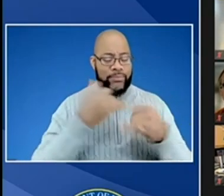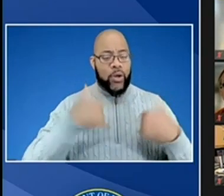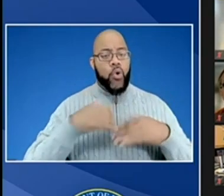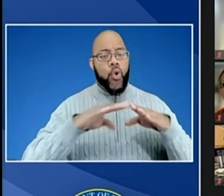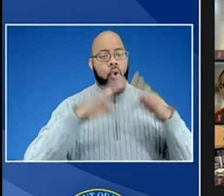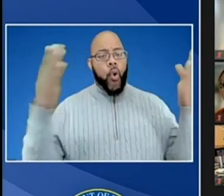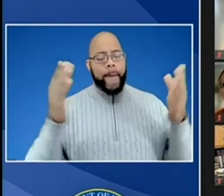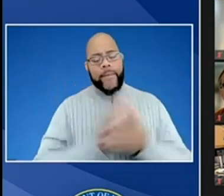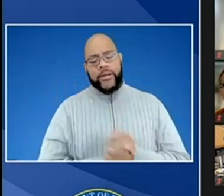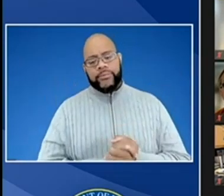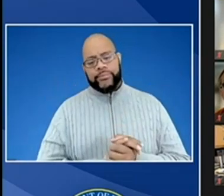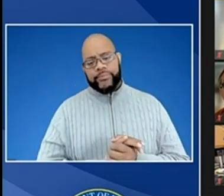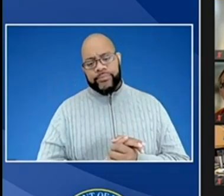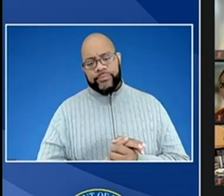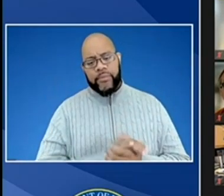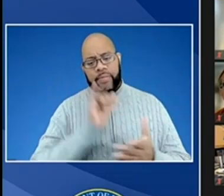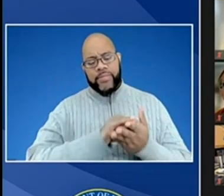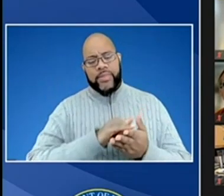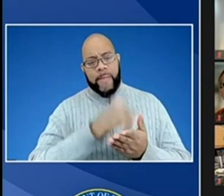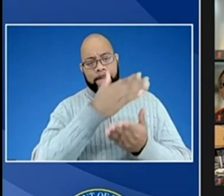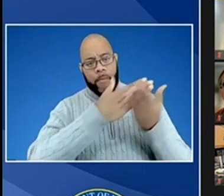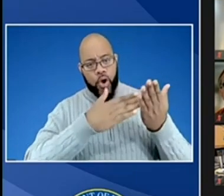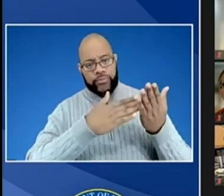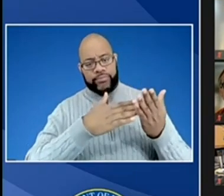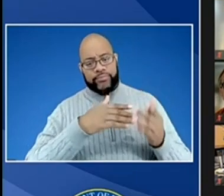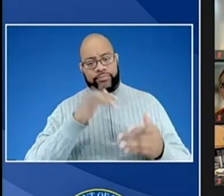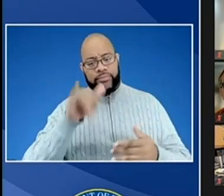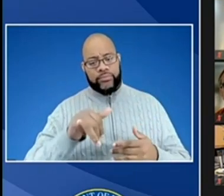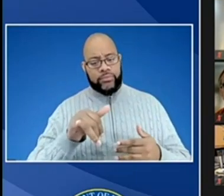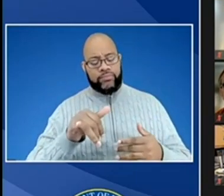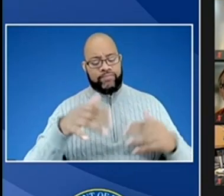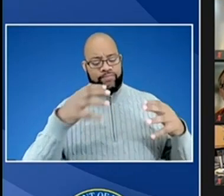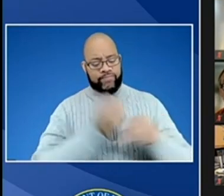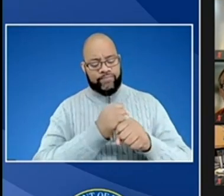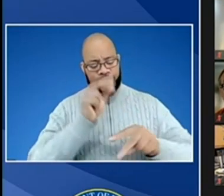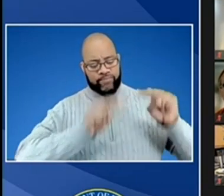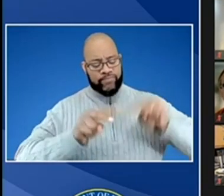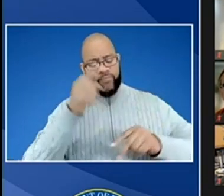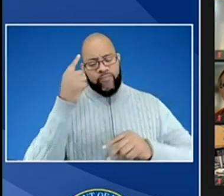up that section and that overview for